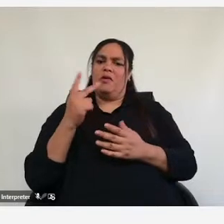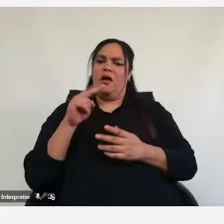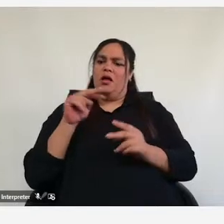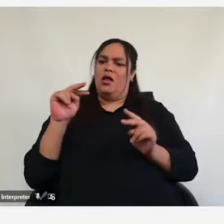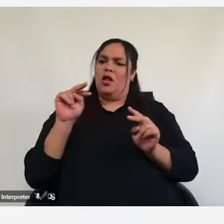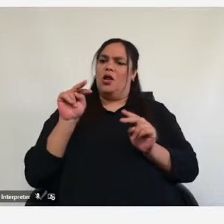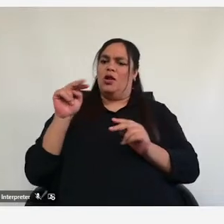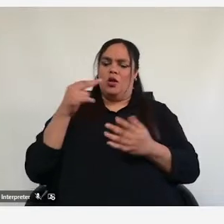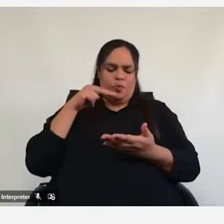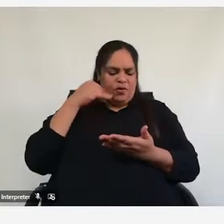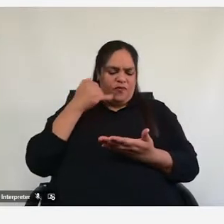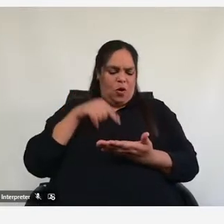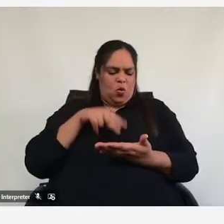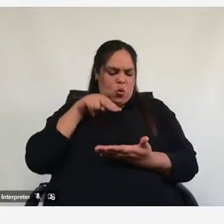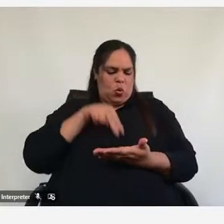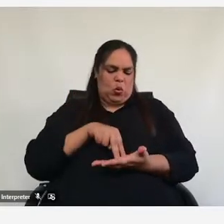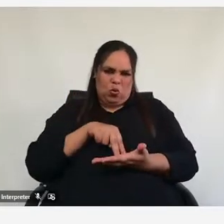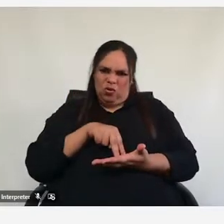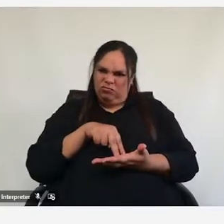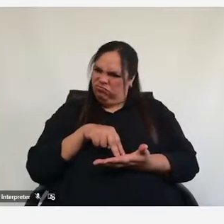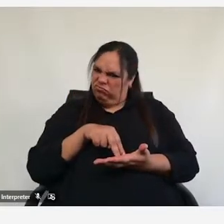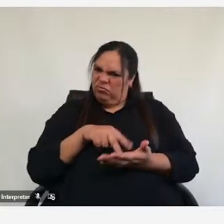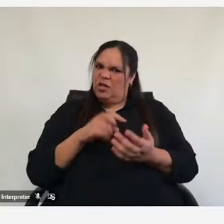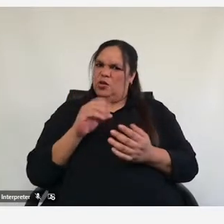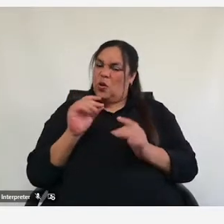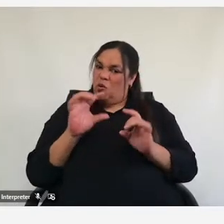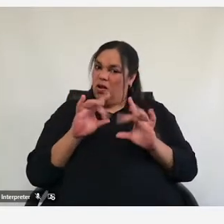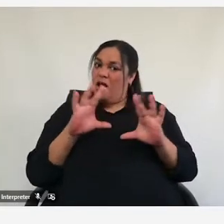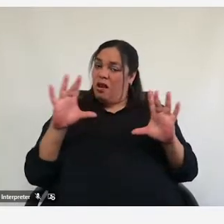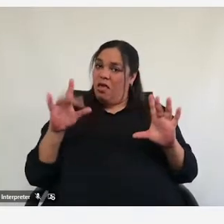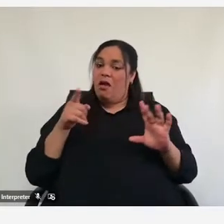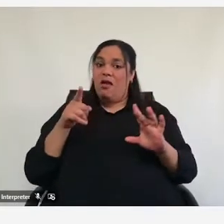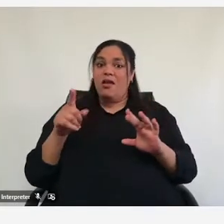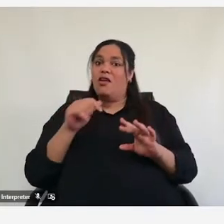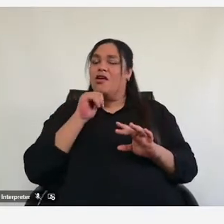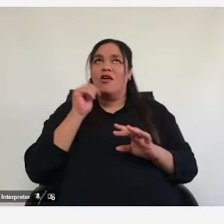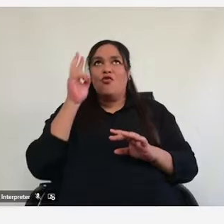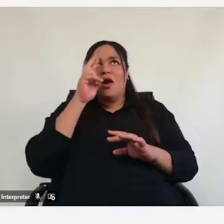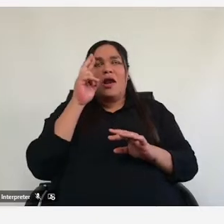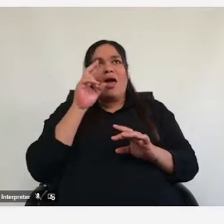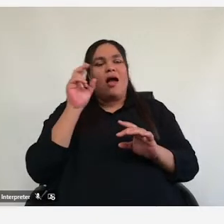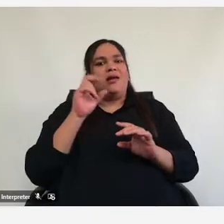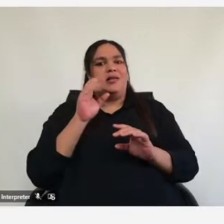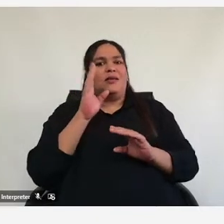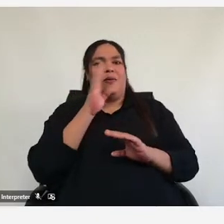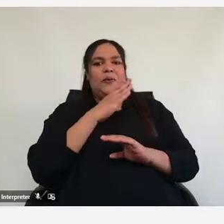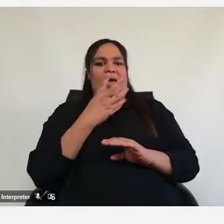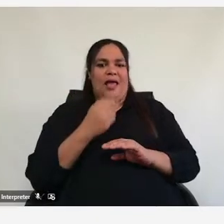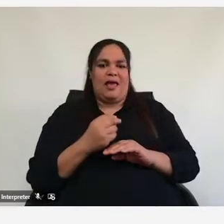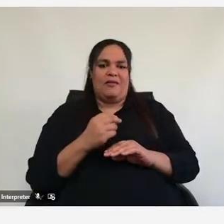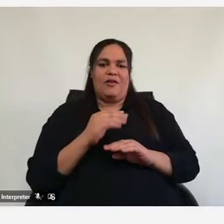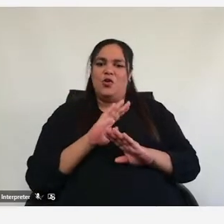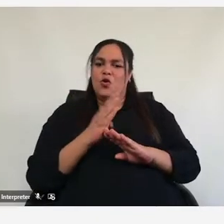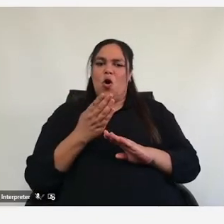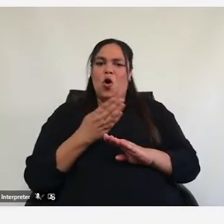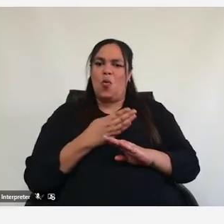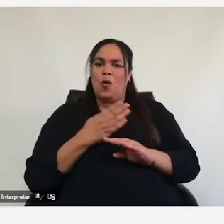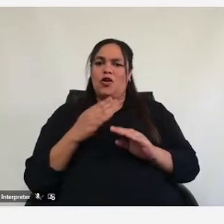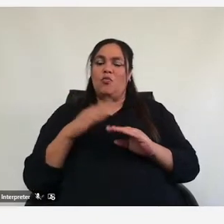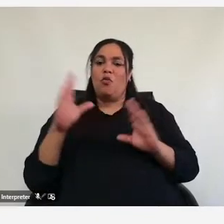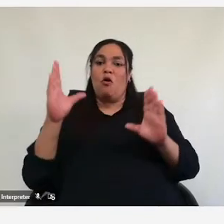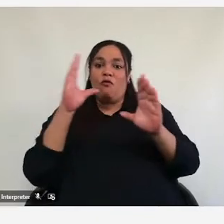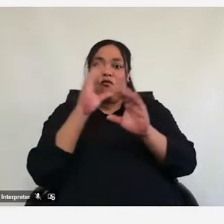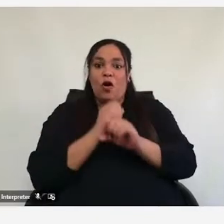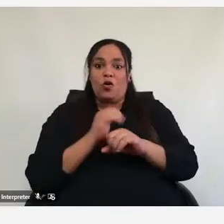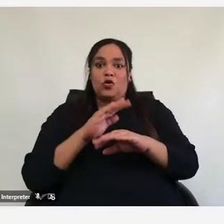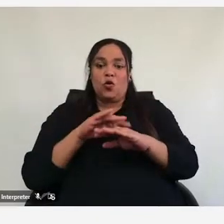cell phones. Well, clearly what he did not realize was that no one was more focused on